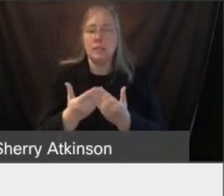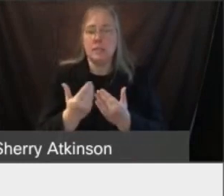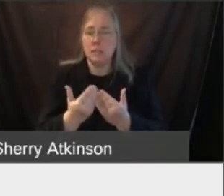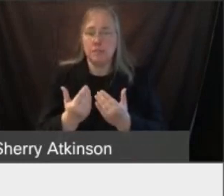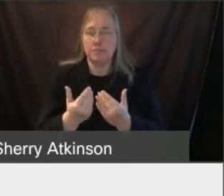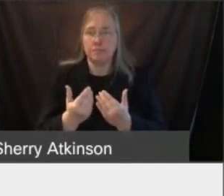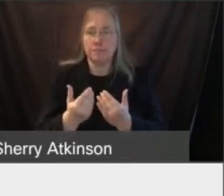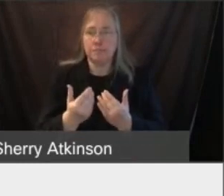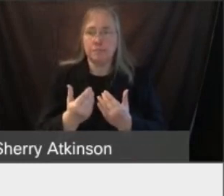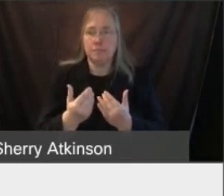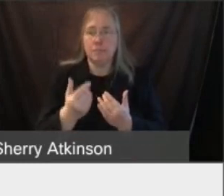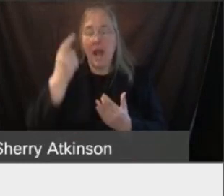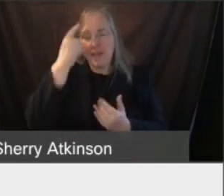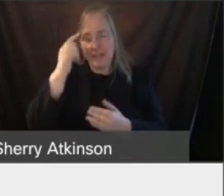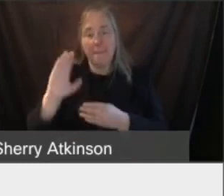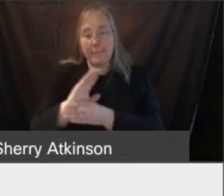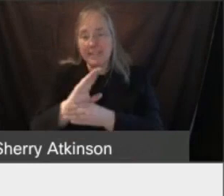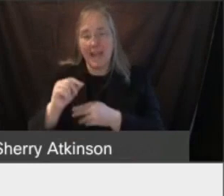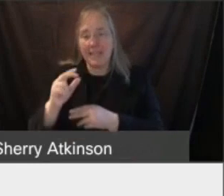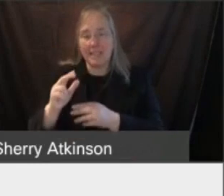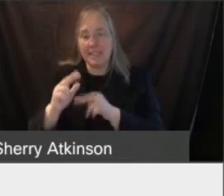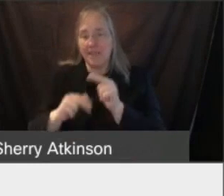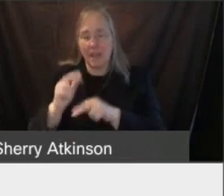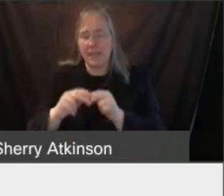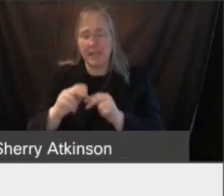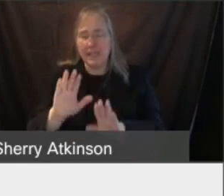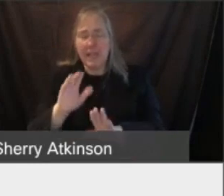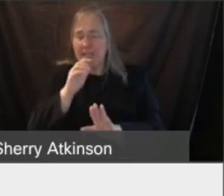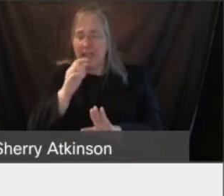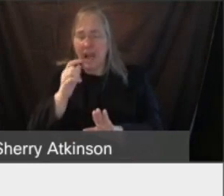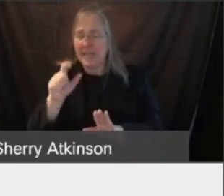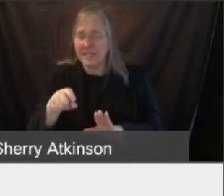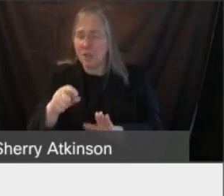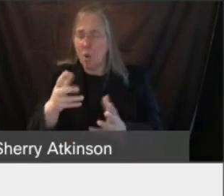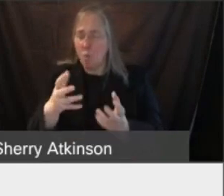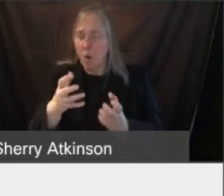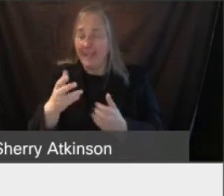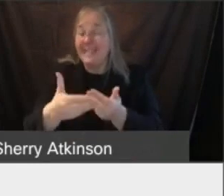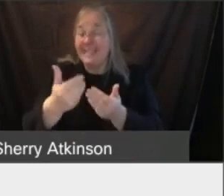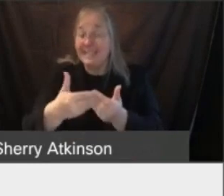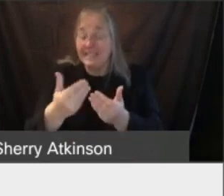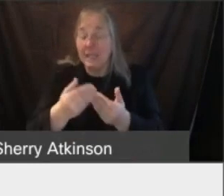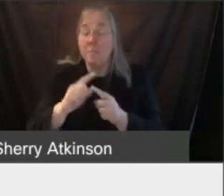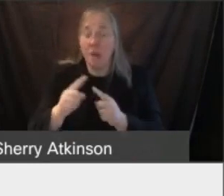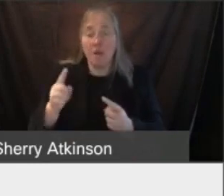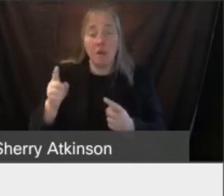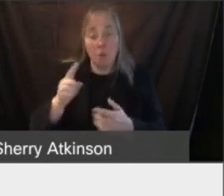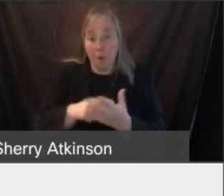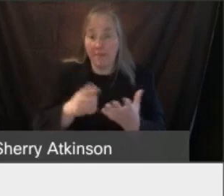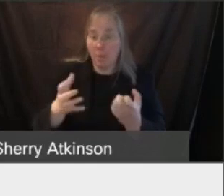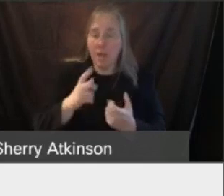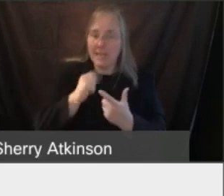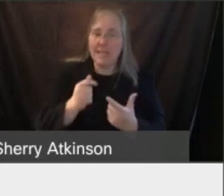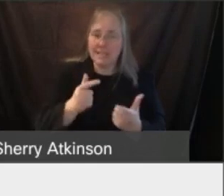I think the business and development committee is not necessarily looking for easy, but what they are looking for is